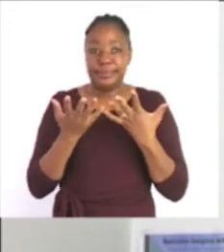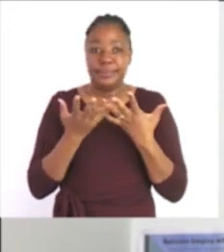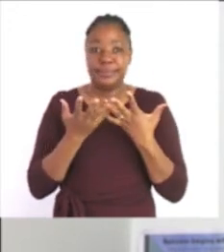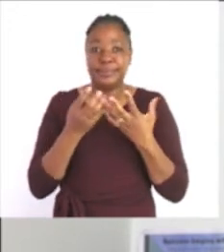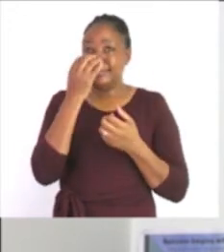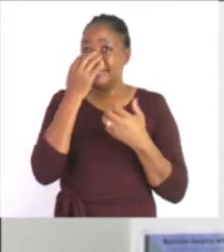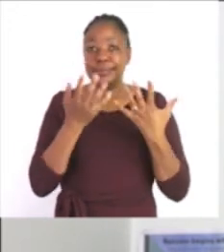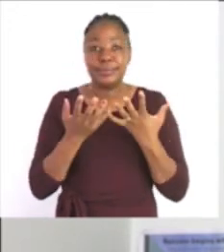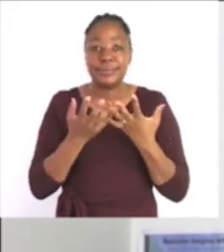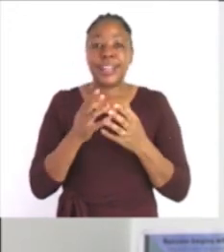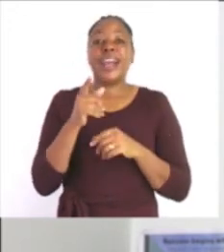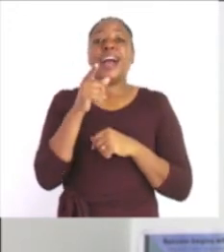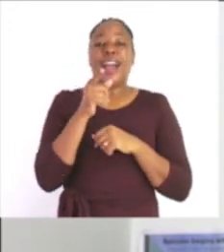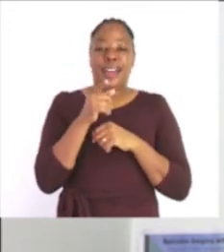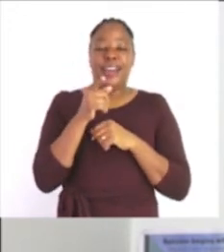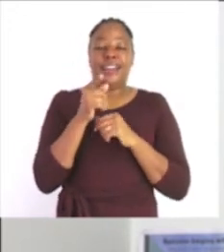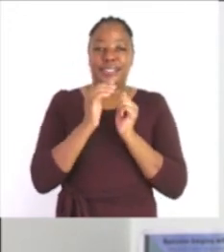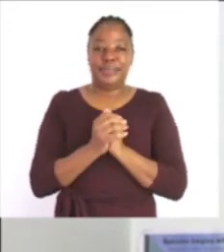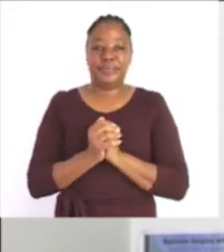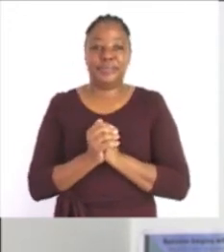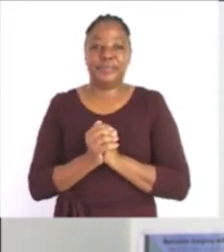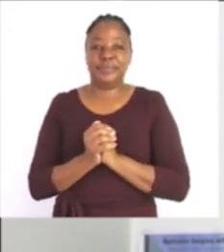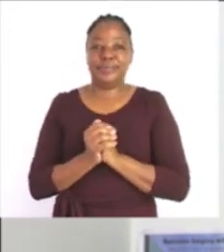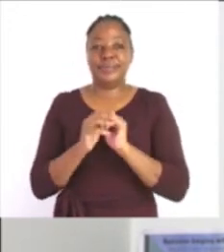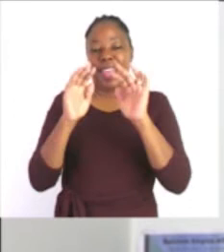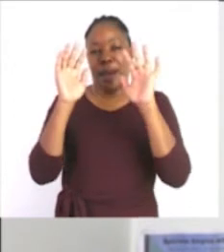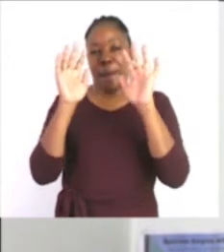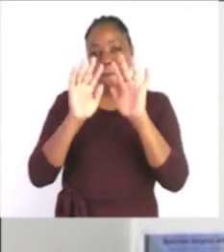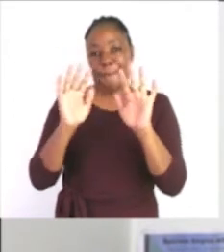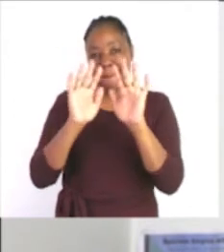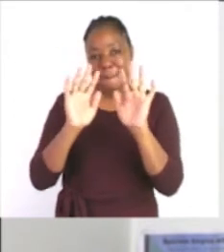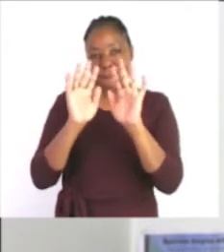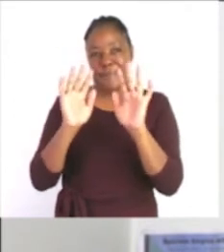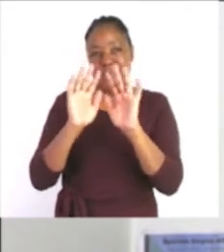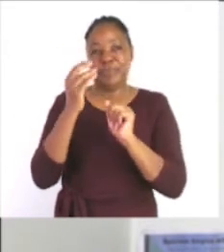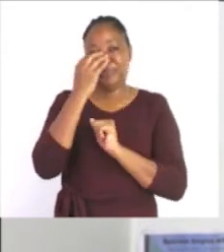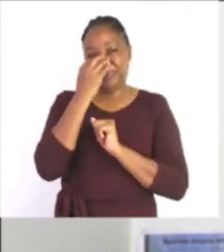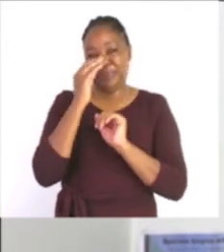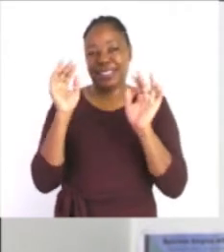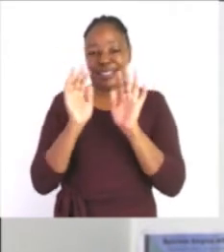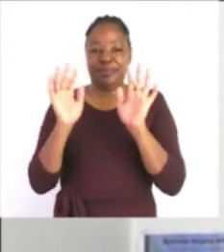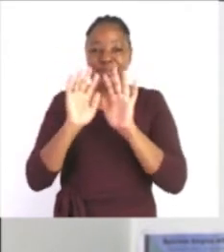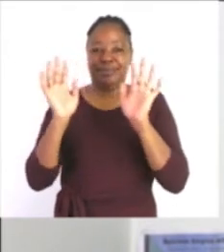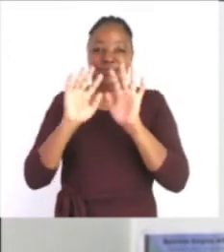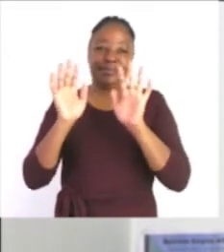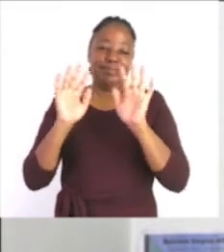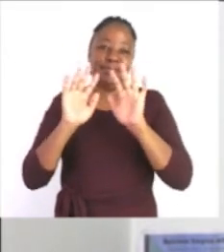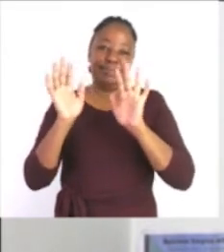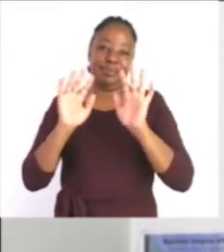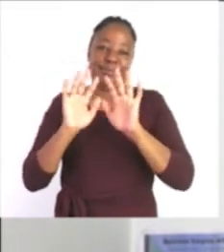are you? Oh, there he is. So, from my friend Zashi and I, we would like to